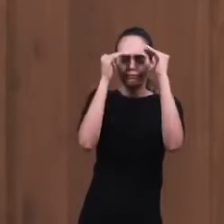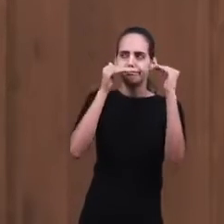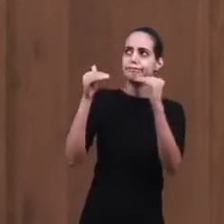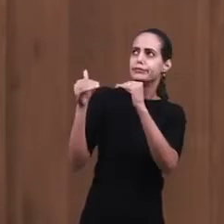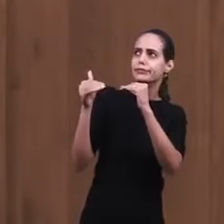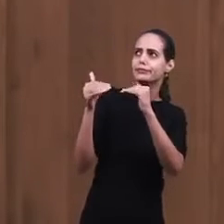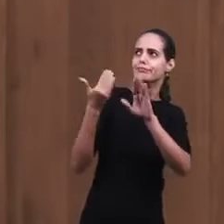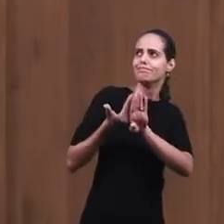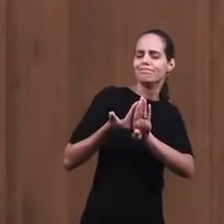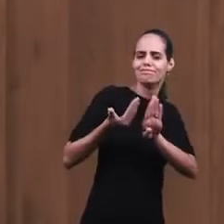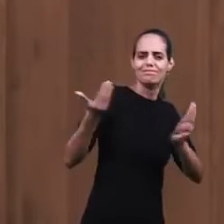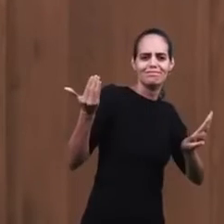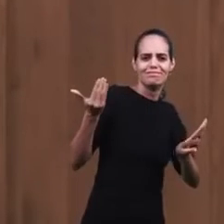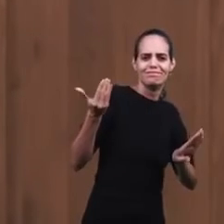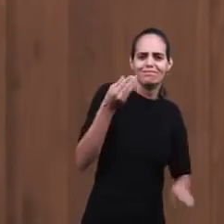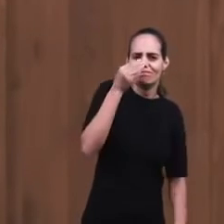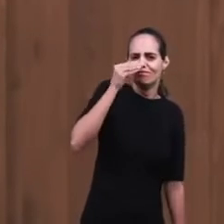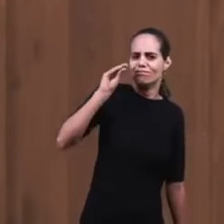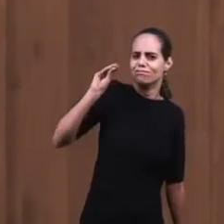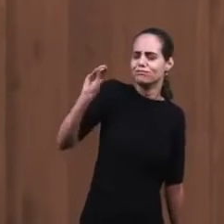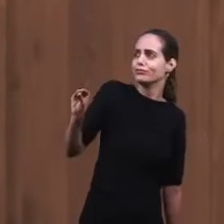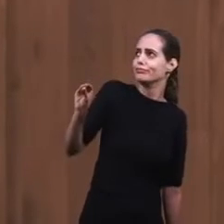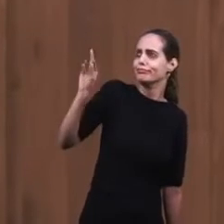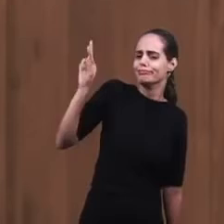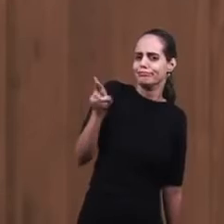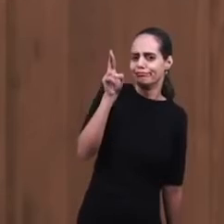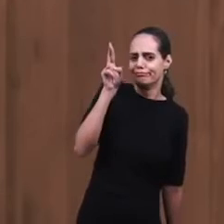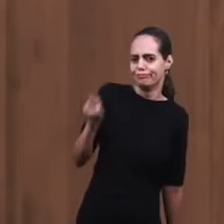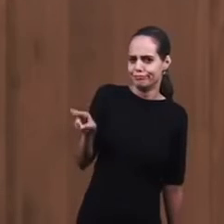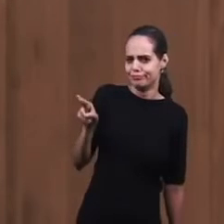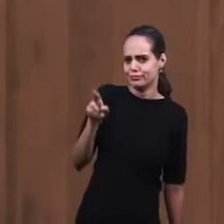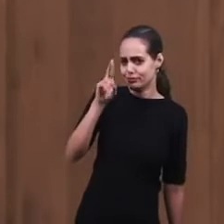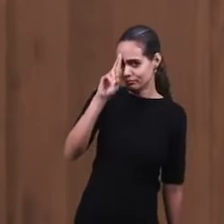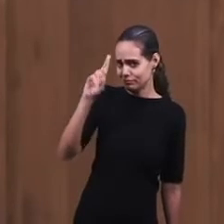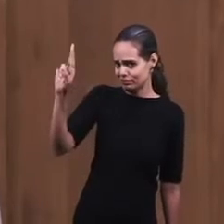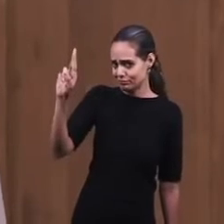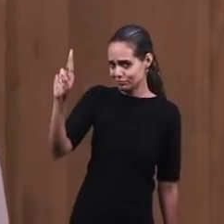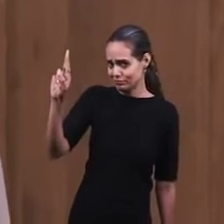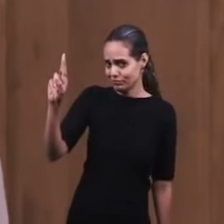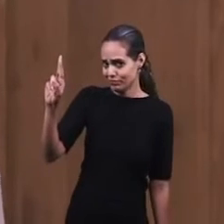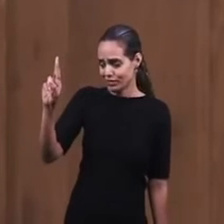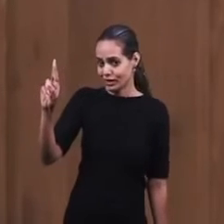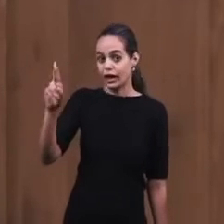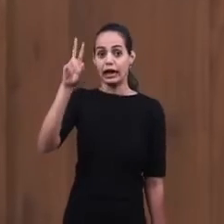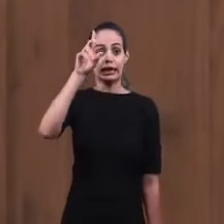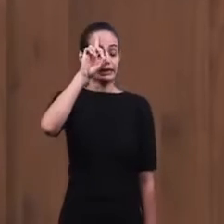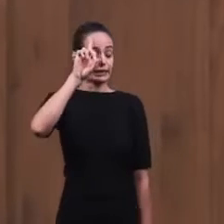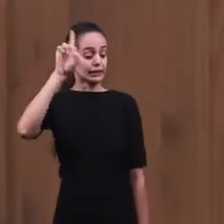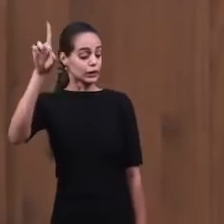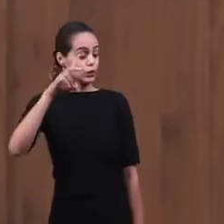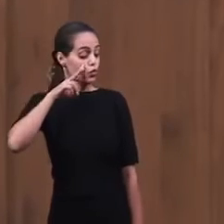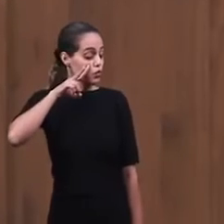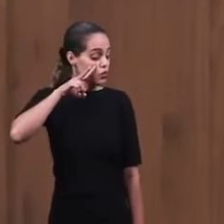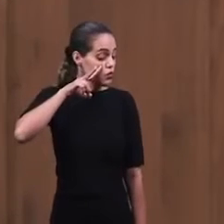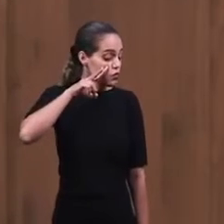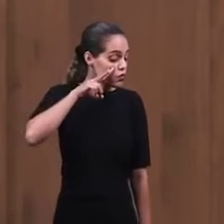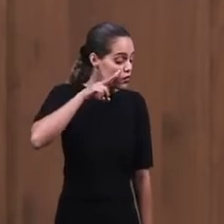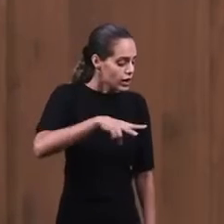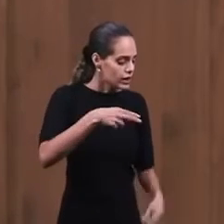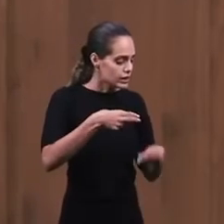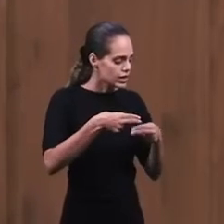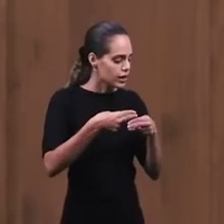his commandments. So in that moment, God accepts Nehemiah's prayer, and that was